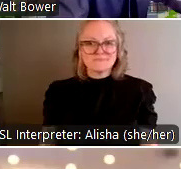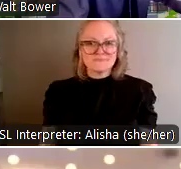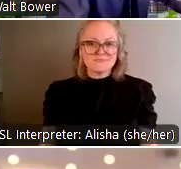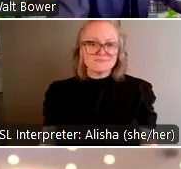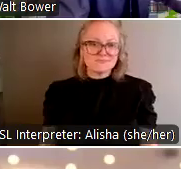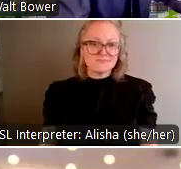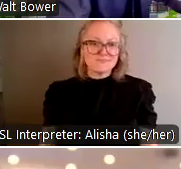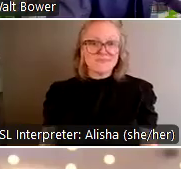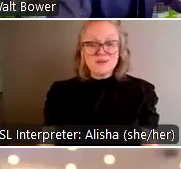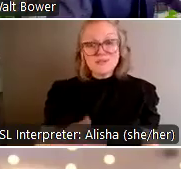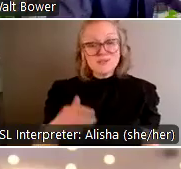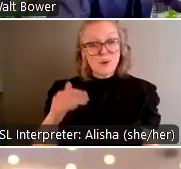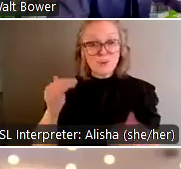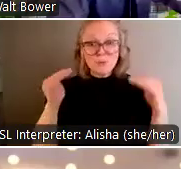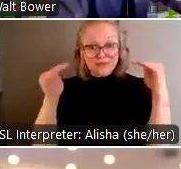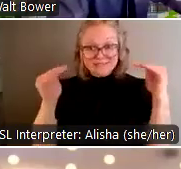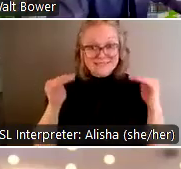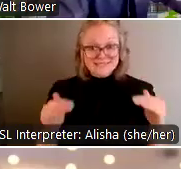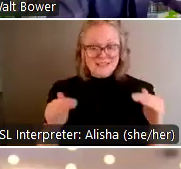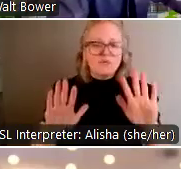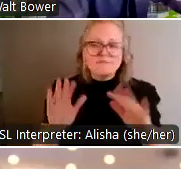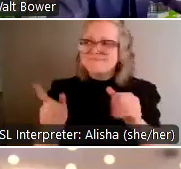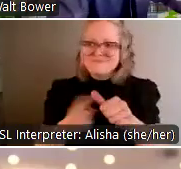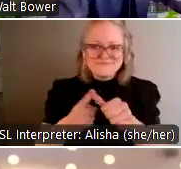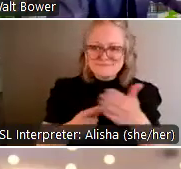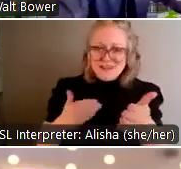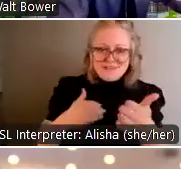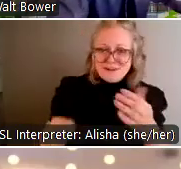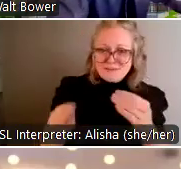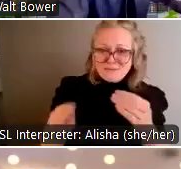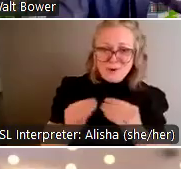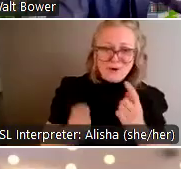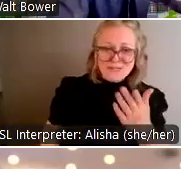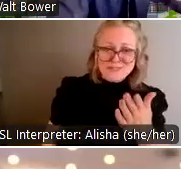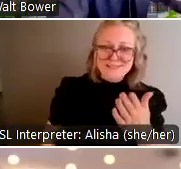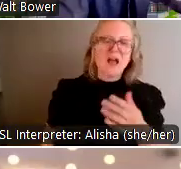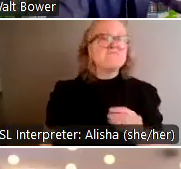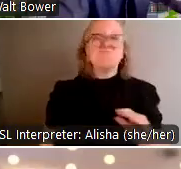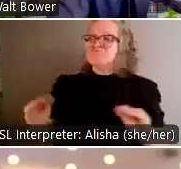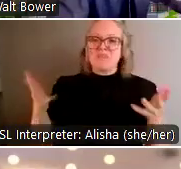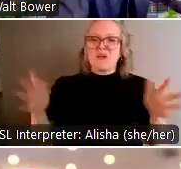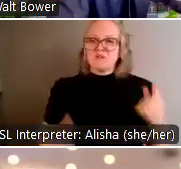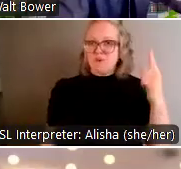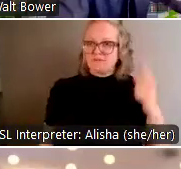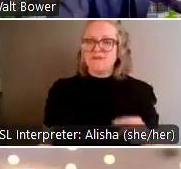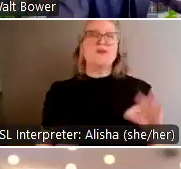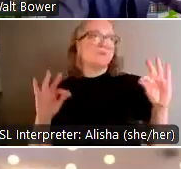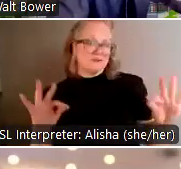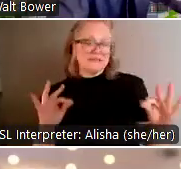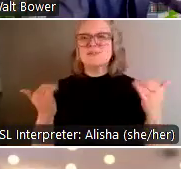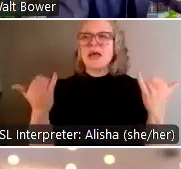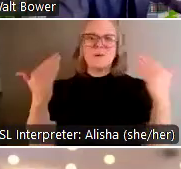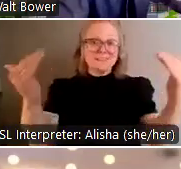So the next thing that we're going to talk about, or do you have any more questions, Walt? We do not at this time. Okay, great. So the next thing that we're going to talk